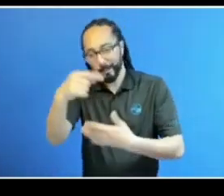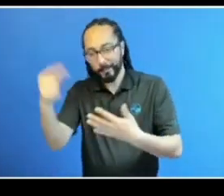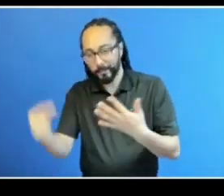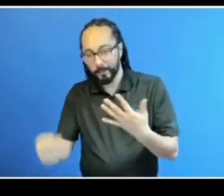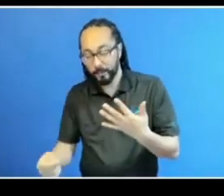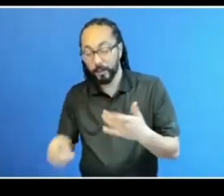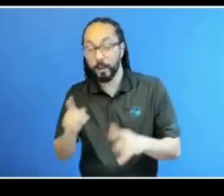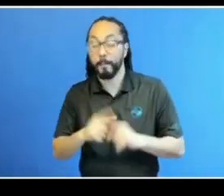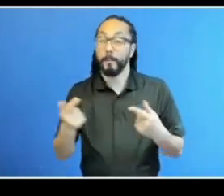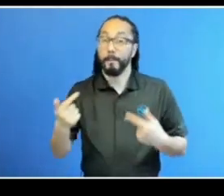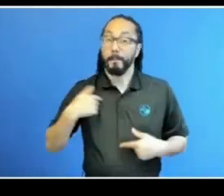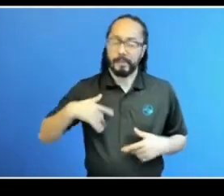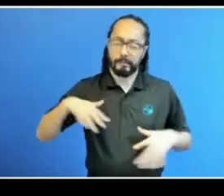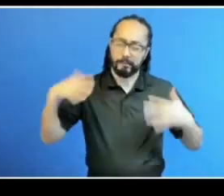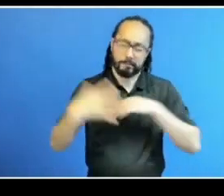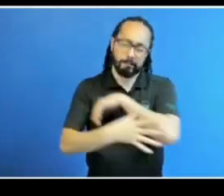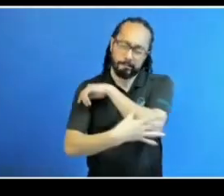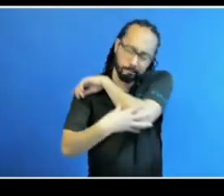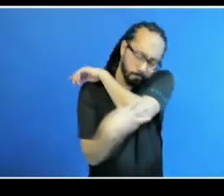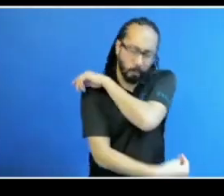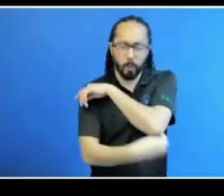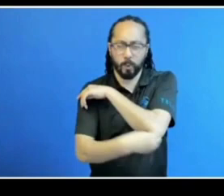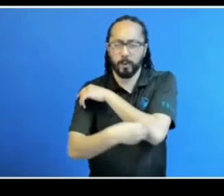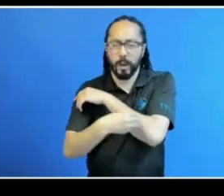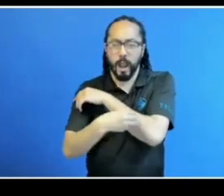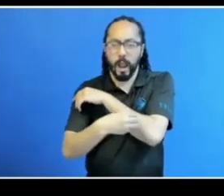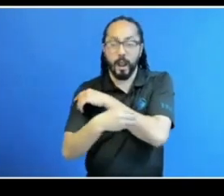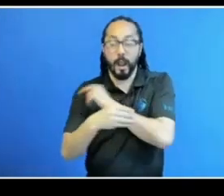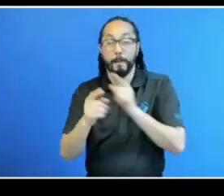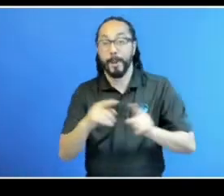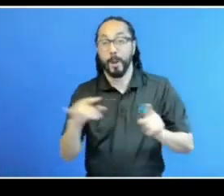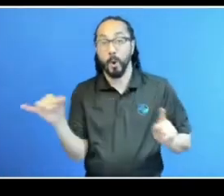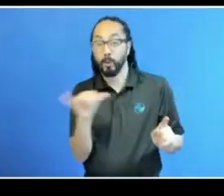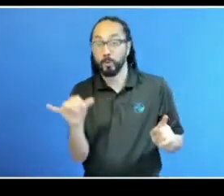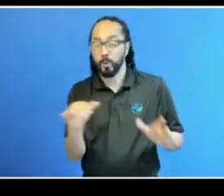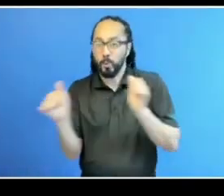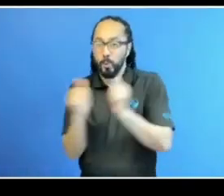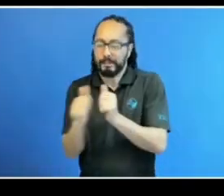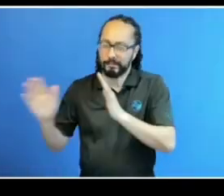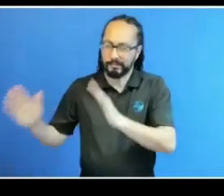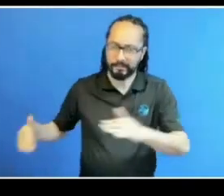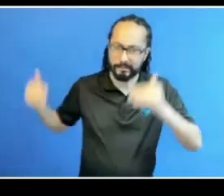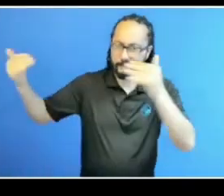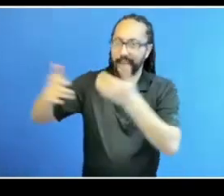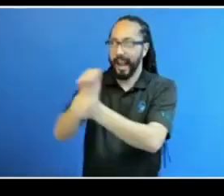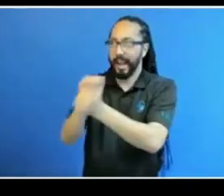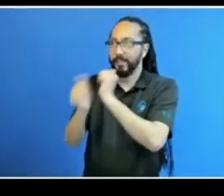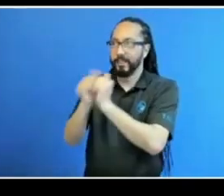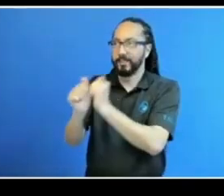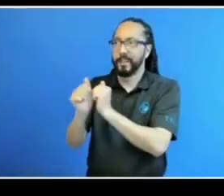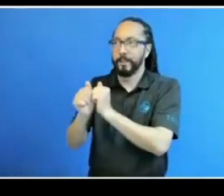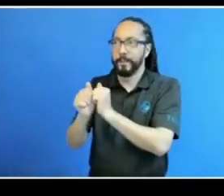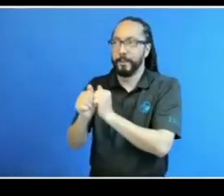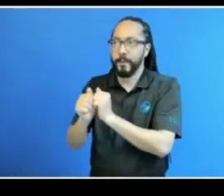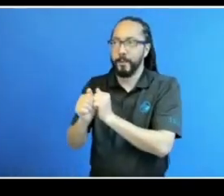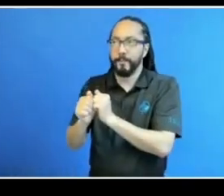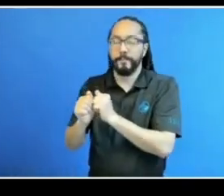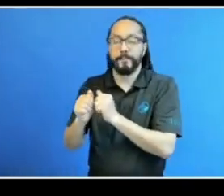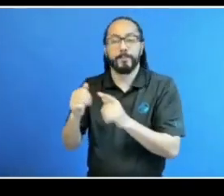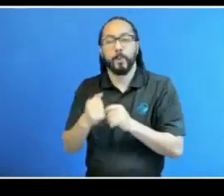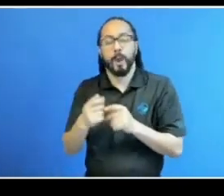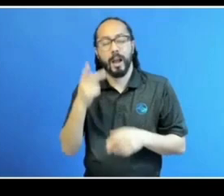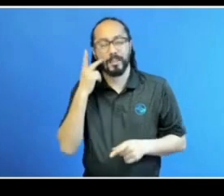extreme poverty, but also being in these elite athlete circles, I got to see a little bit of both